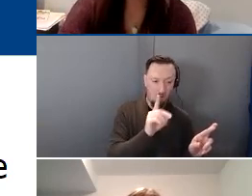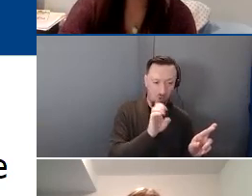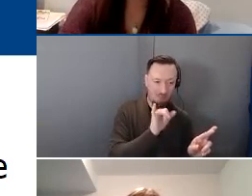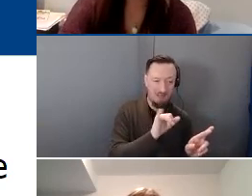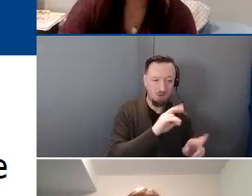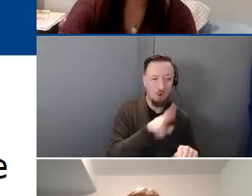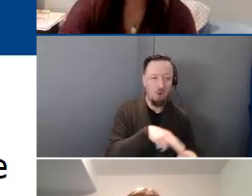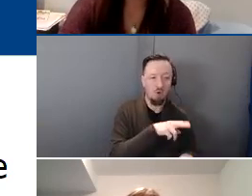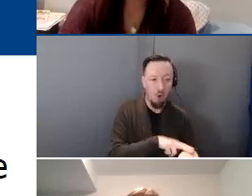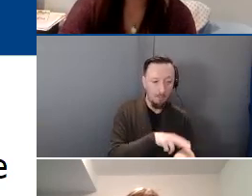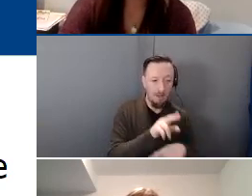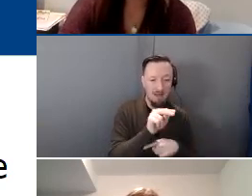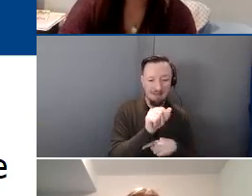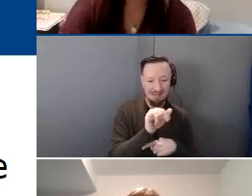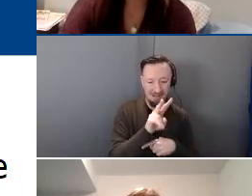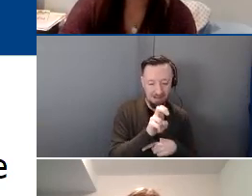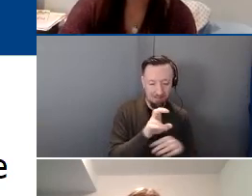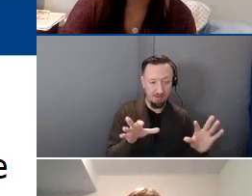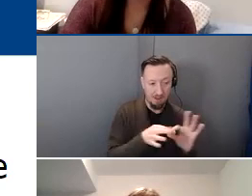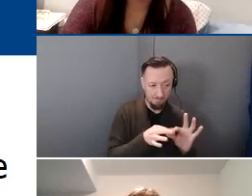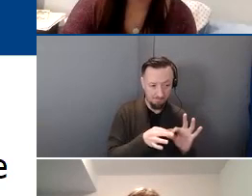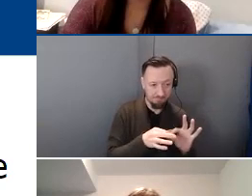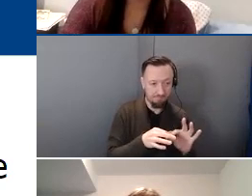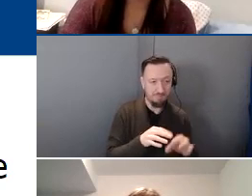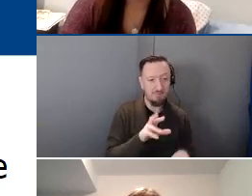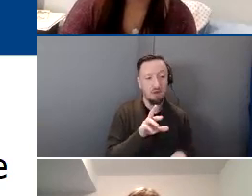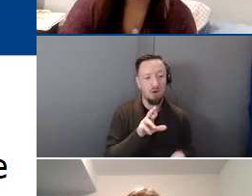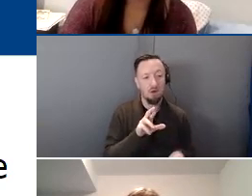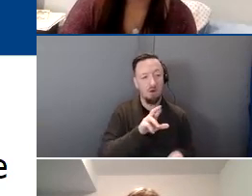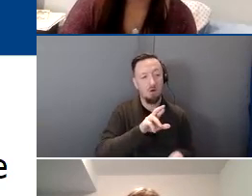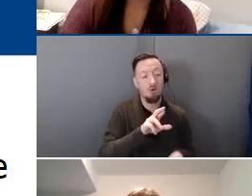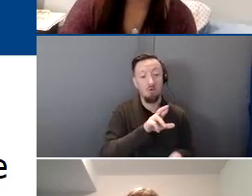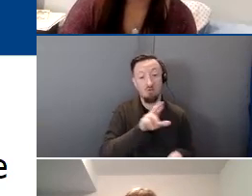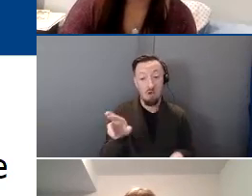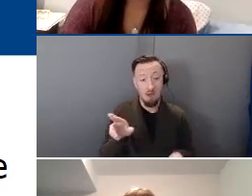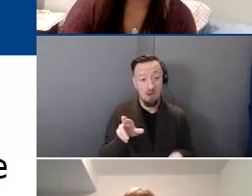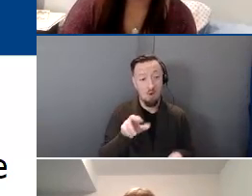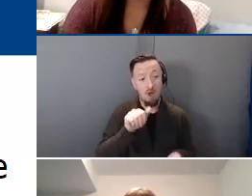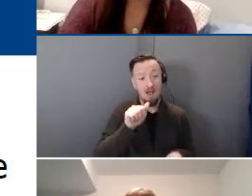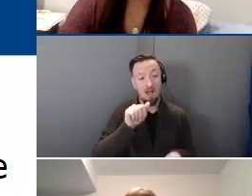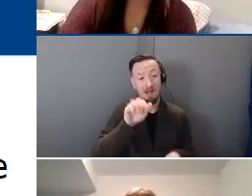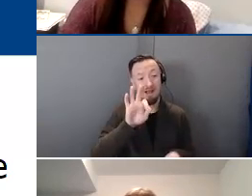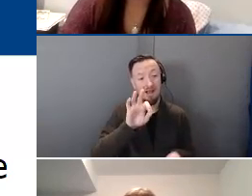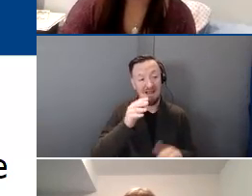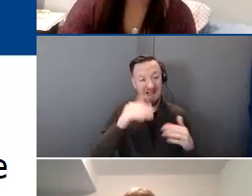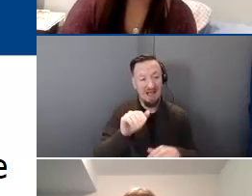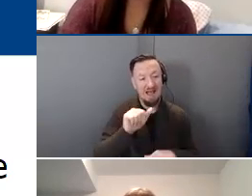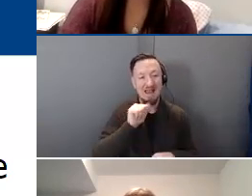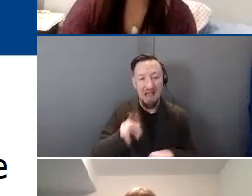normal native connections. And that would be right heart if it was abnormal connections. And then